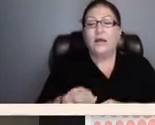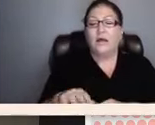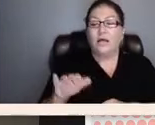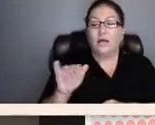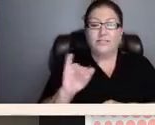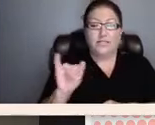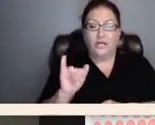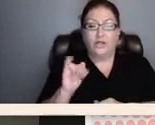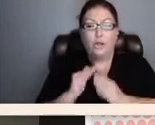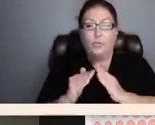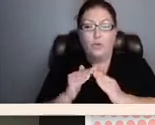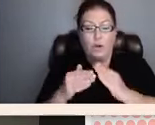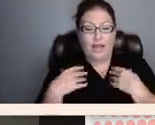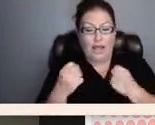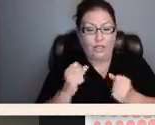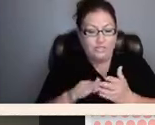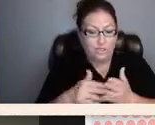fee schedule.